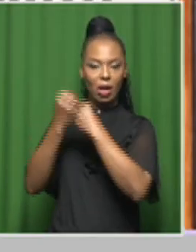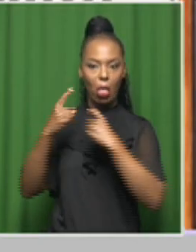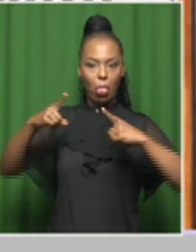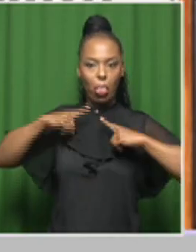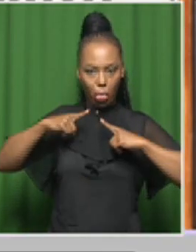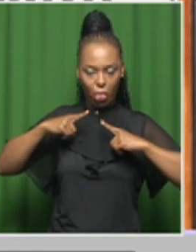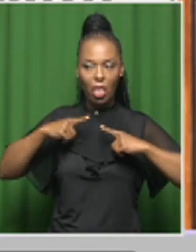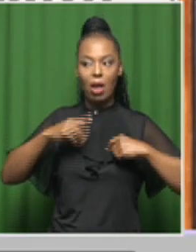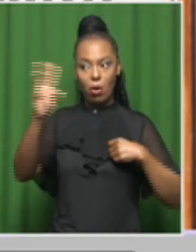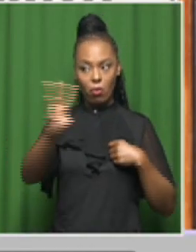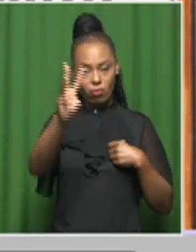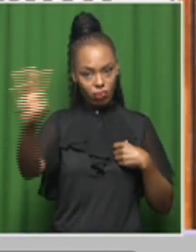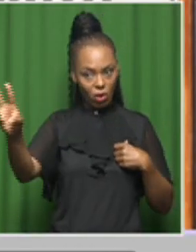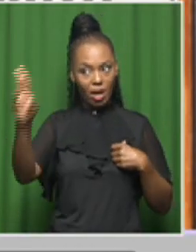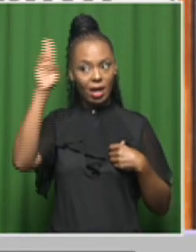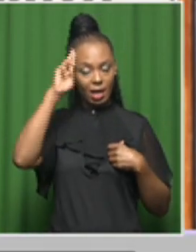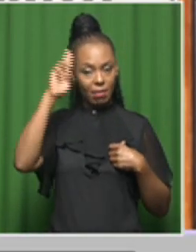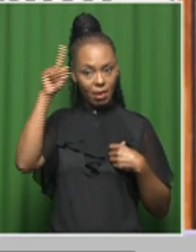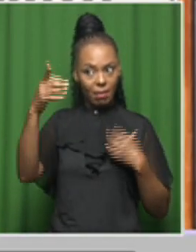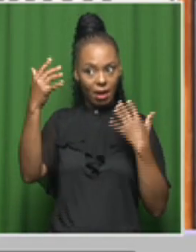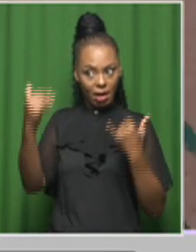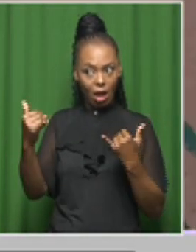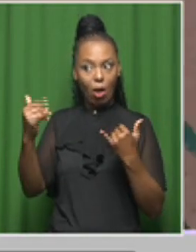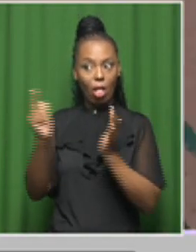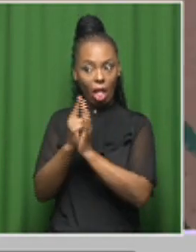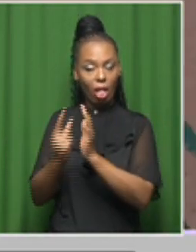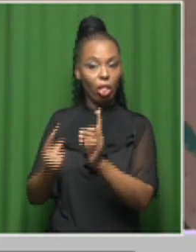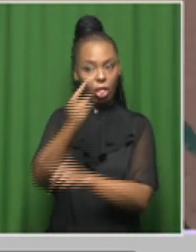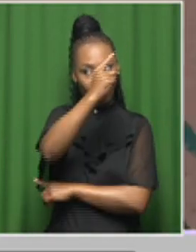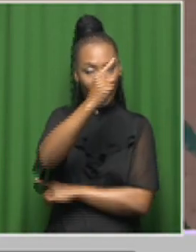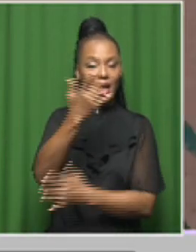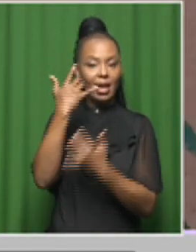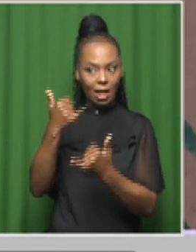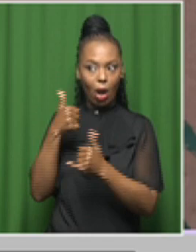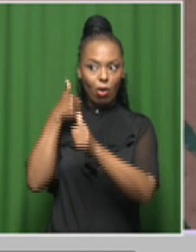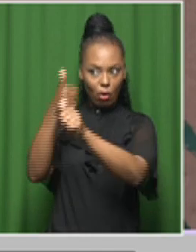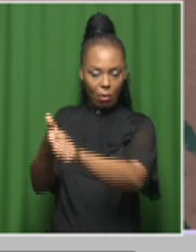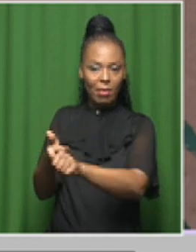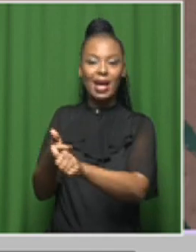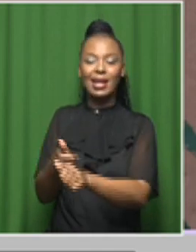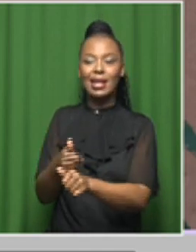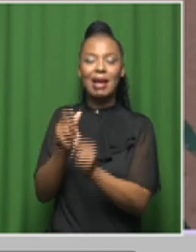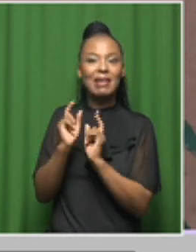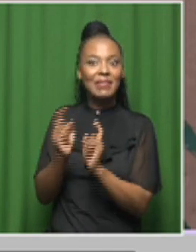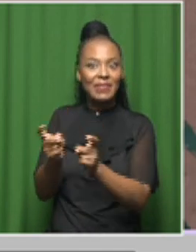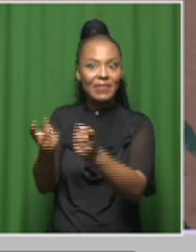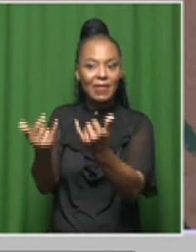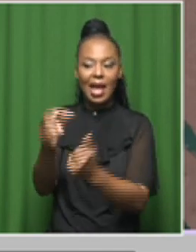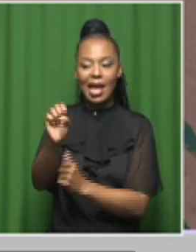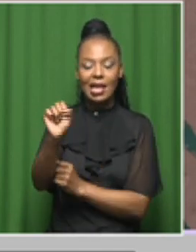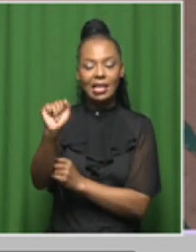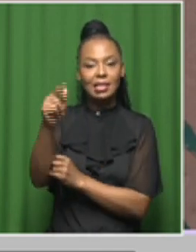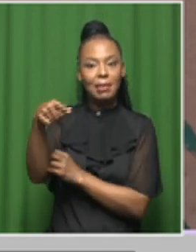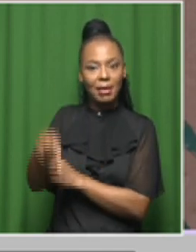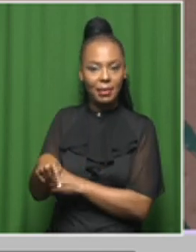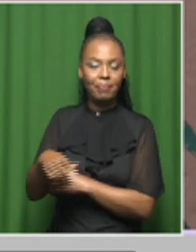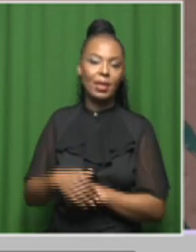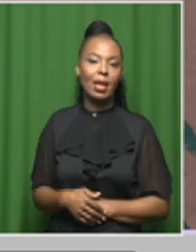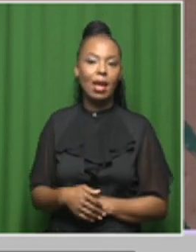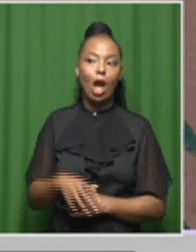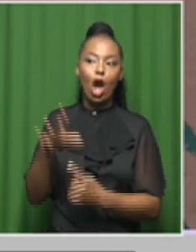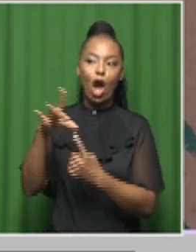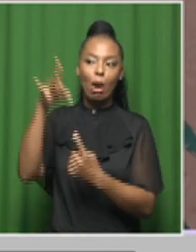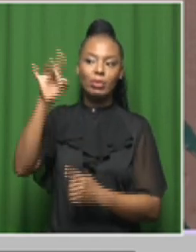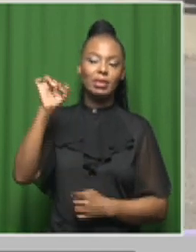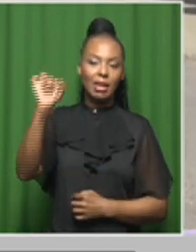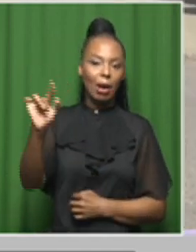you have defaulted. This is the notice to say you have to comply ASAP. The options that they have is that they may